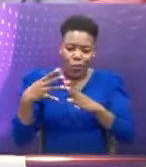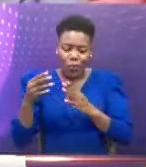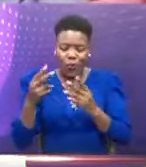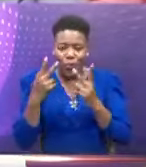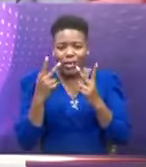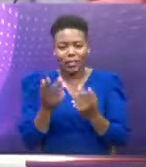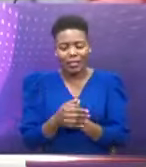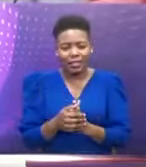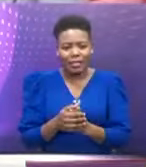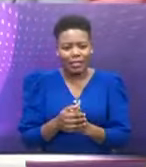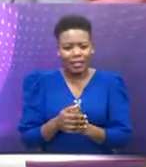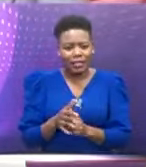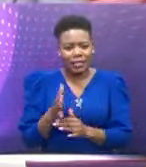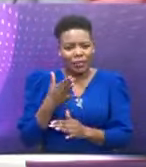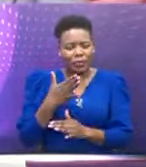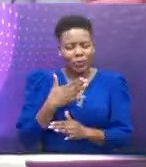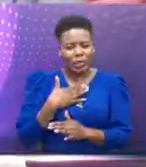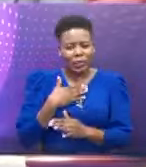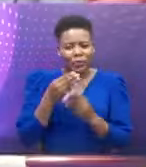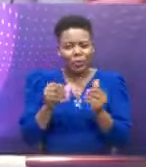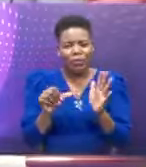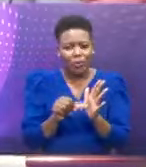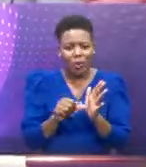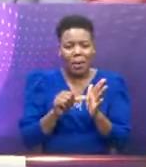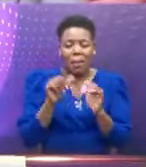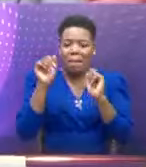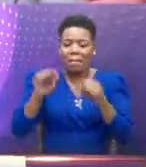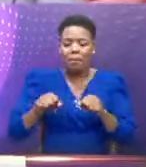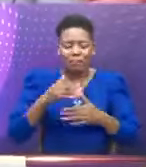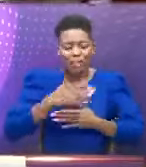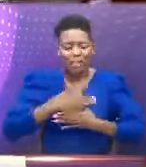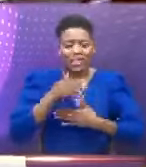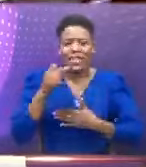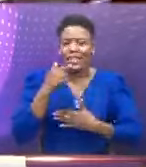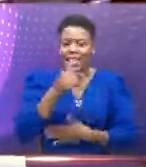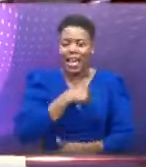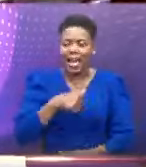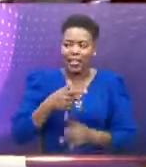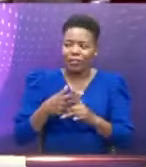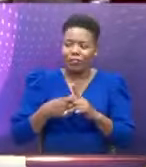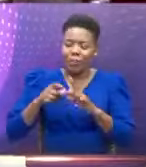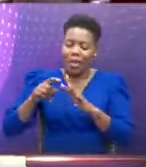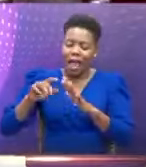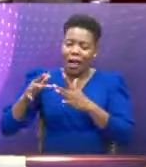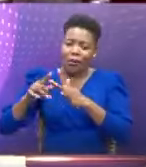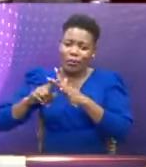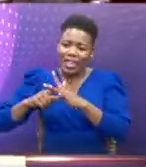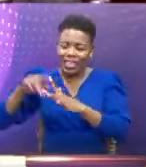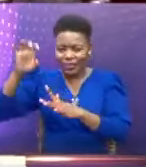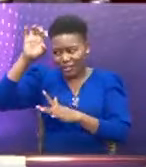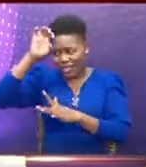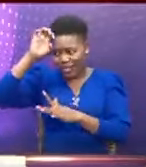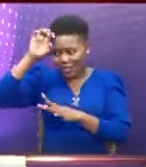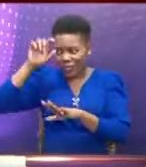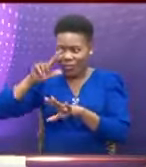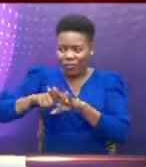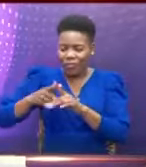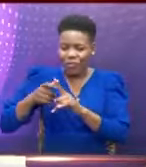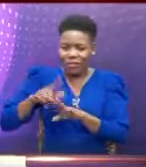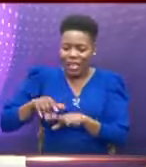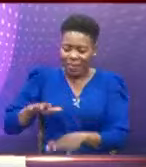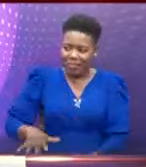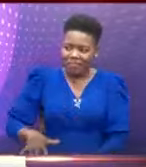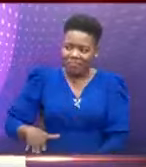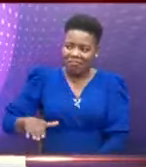We want to slay that ghost today here. Can you share with us from the beginning to the end how it went? I hold 2 degrees that are before